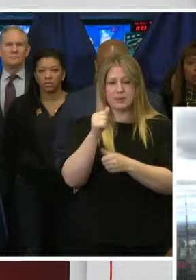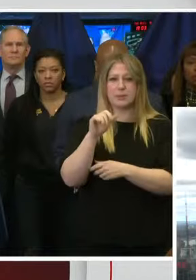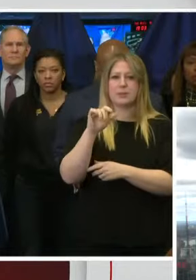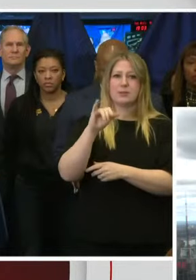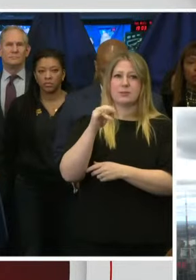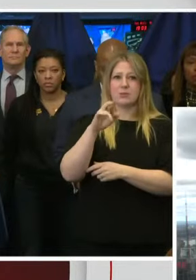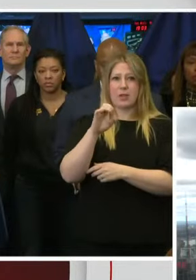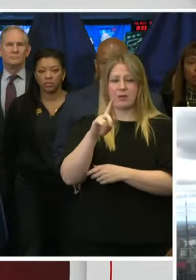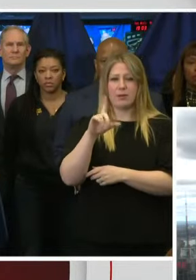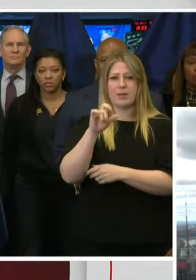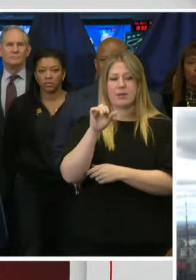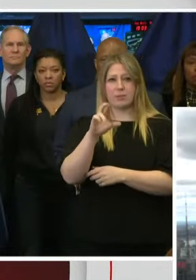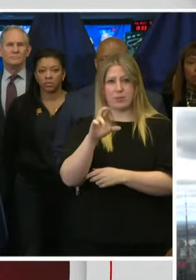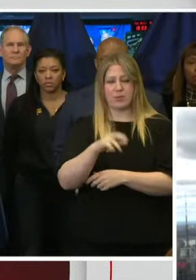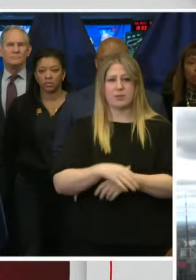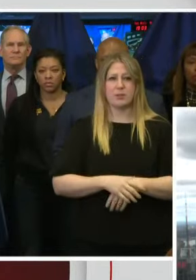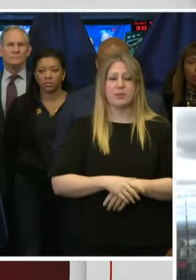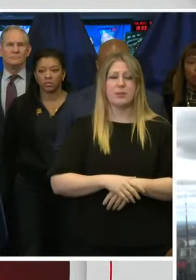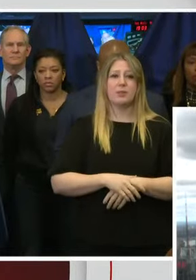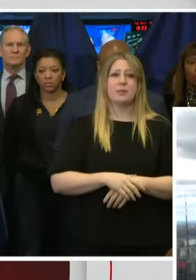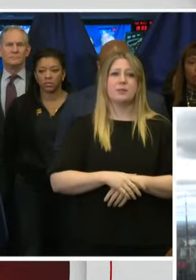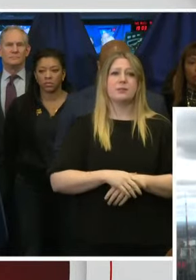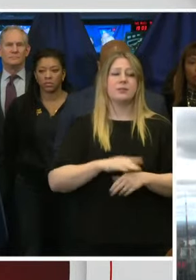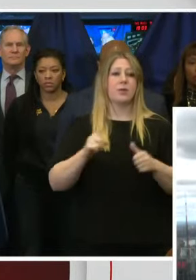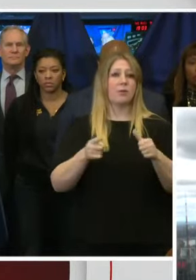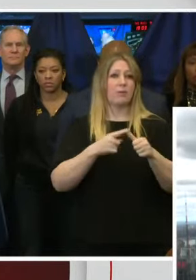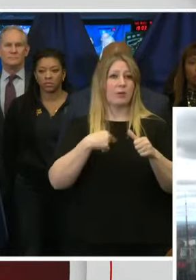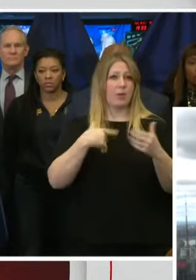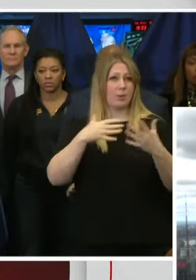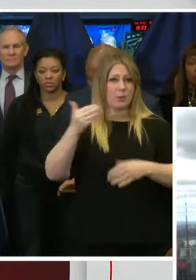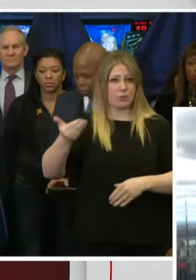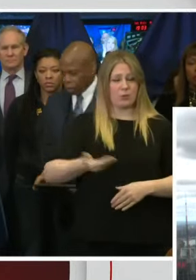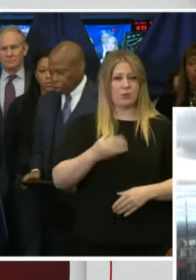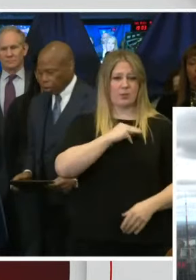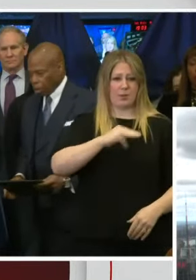President Matt Ketchke. So first I'd like to introduce Mayor Adams.